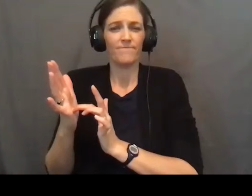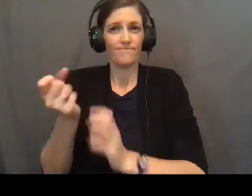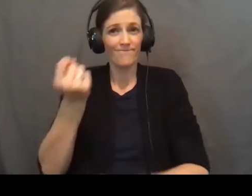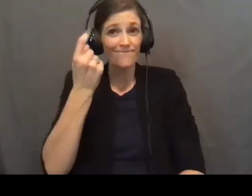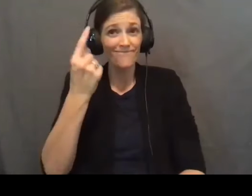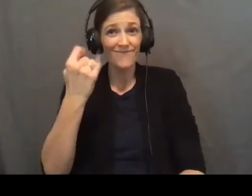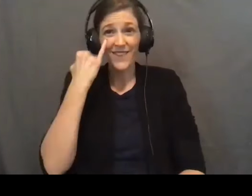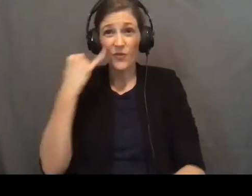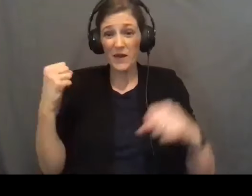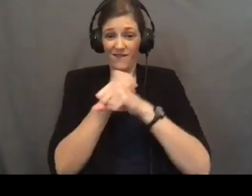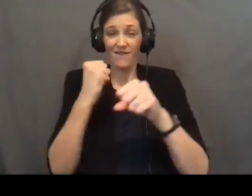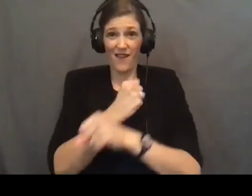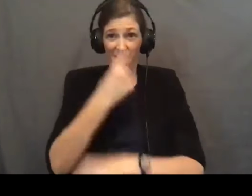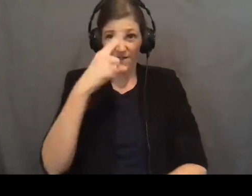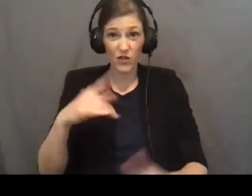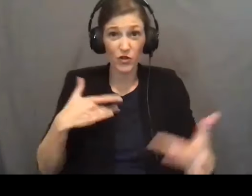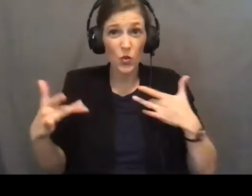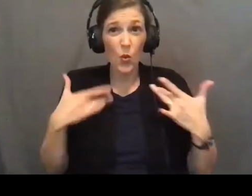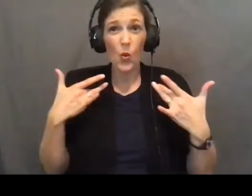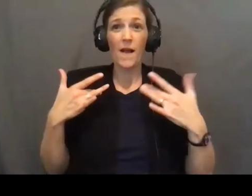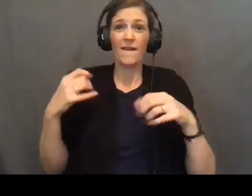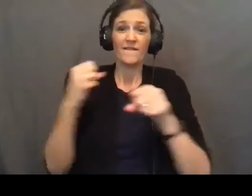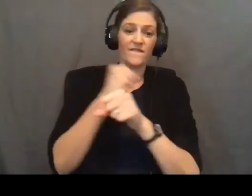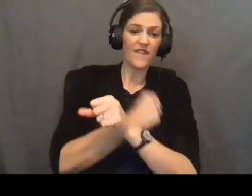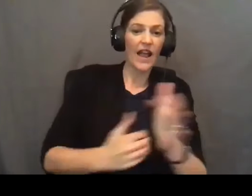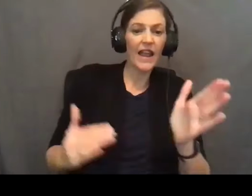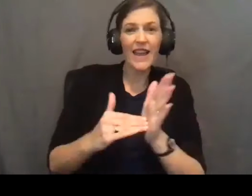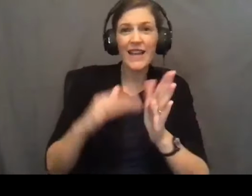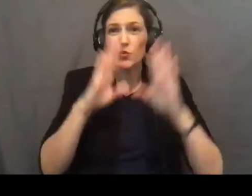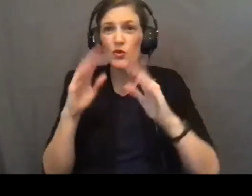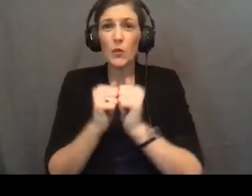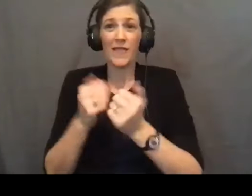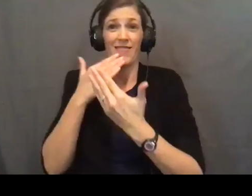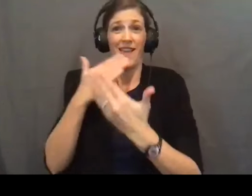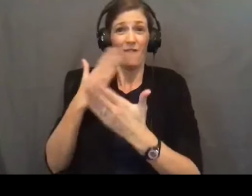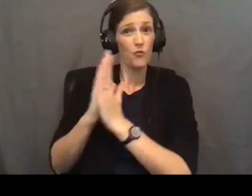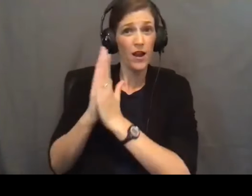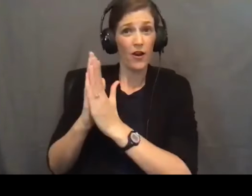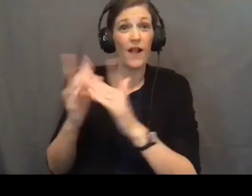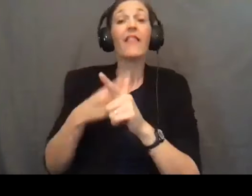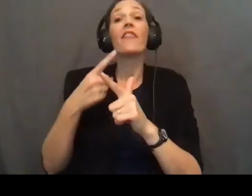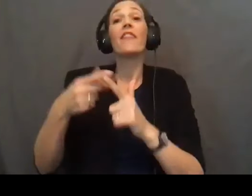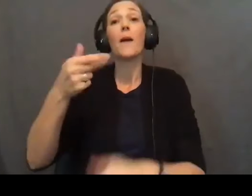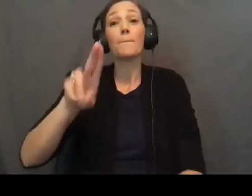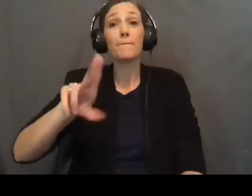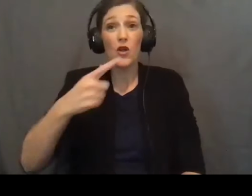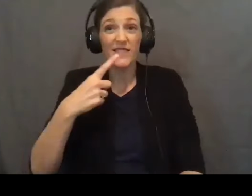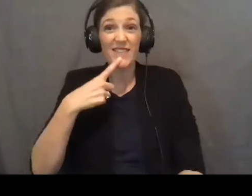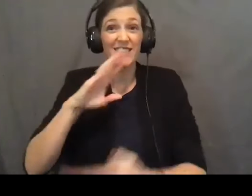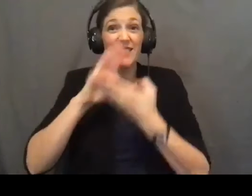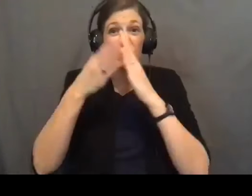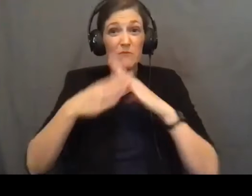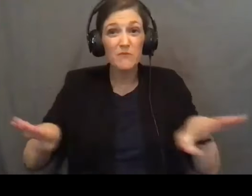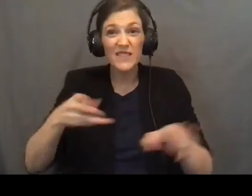fight for joy, if we'll fight against worry with thankful prayer, then Paul says this peace of God, which